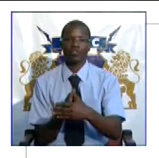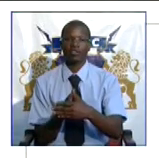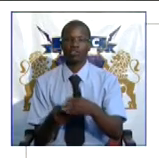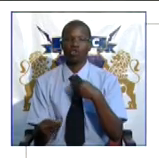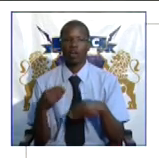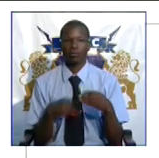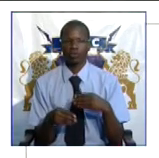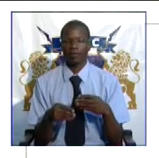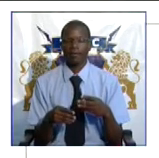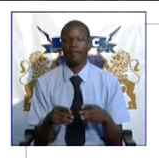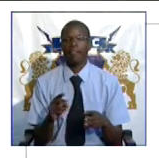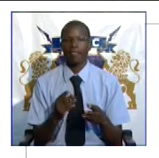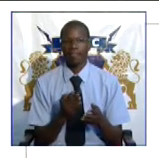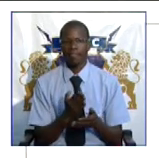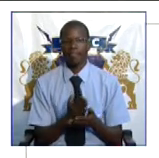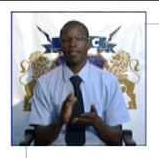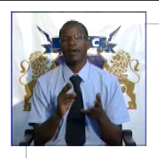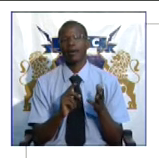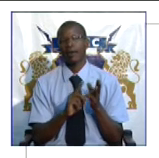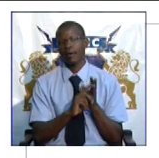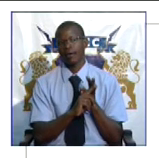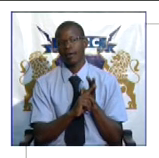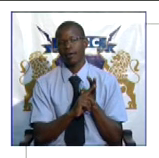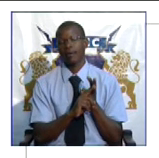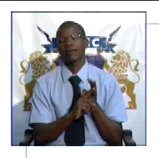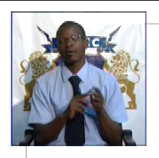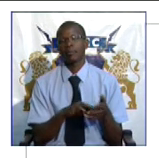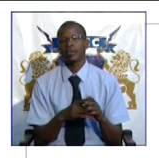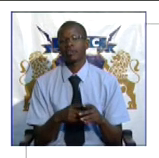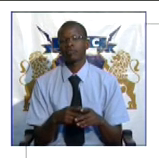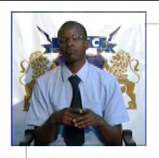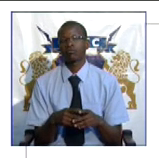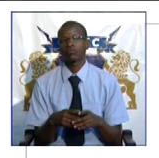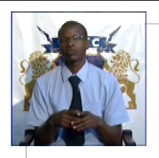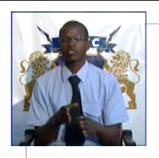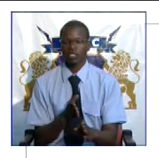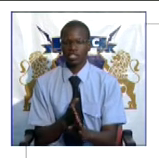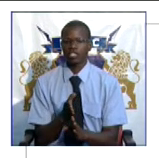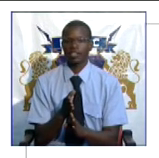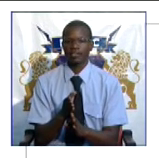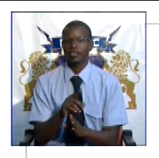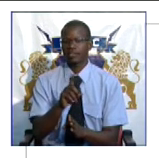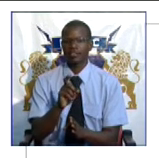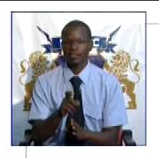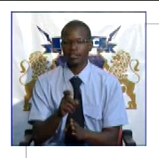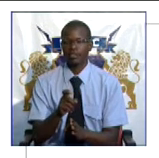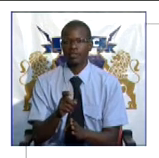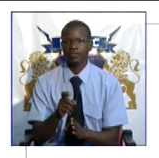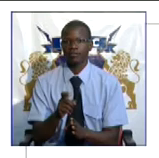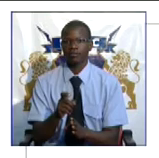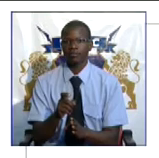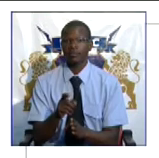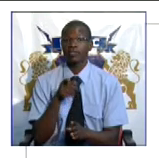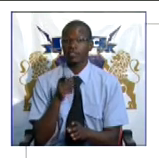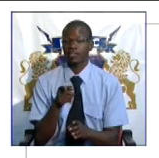The third component is compliance testing, or in other words, integrity testing. And this is